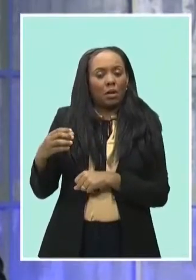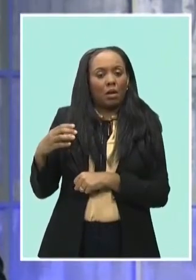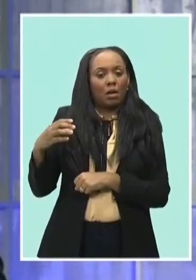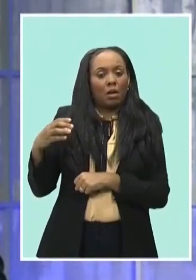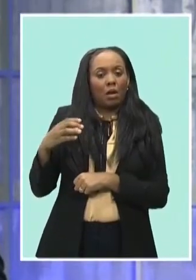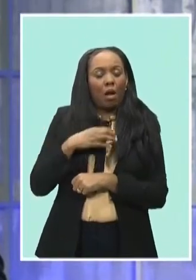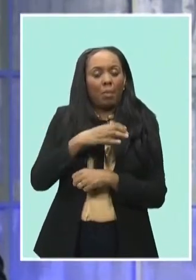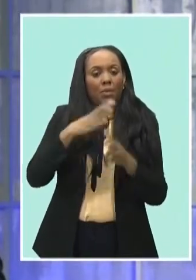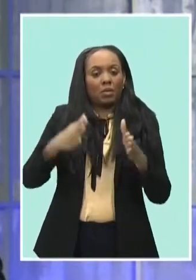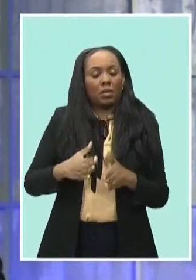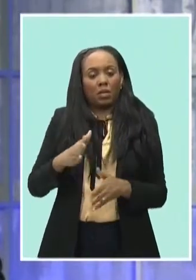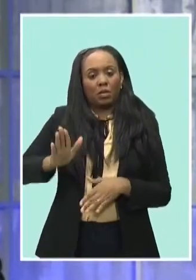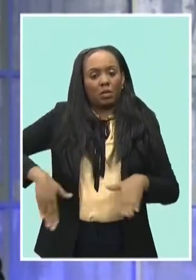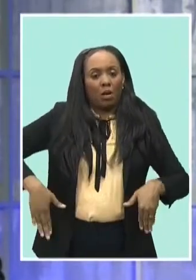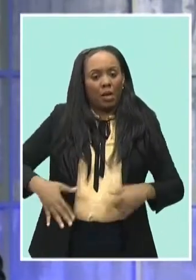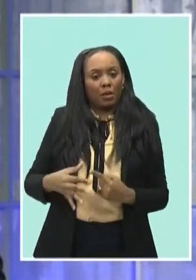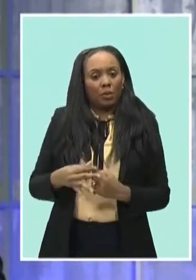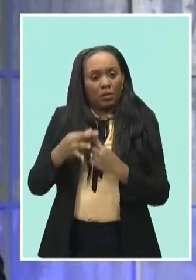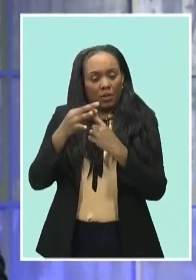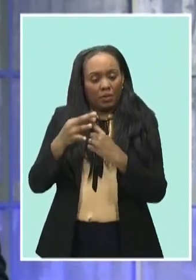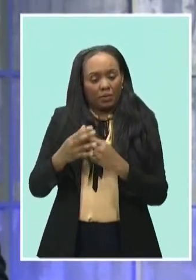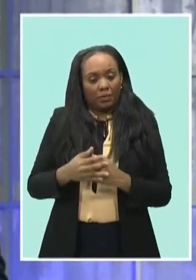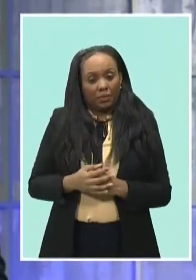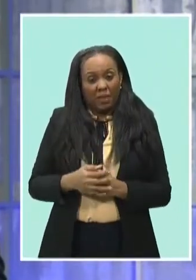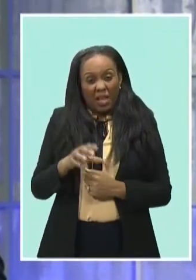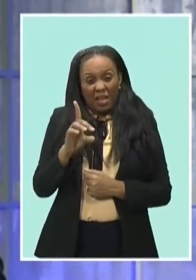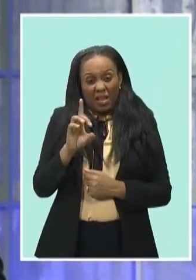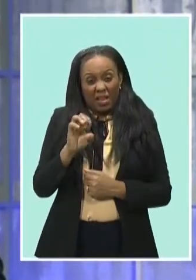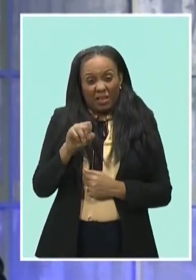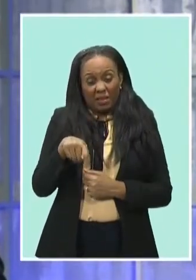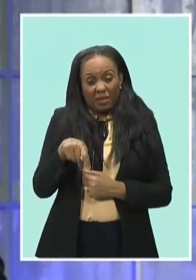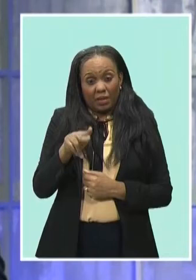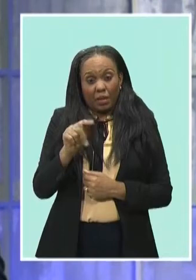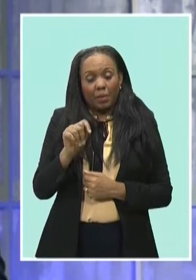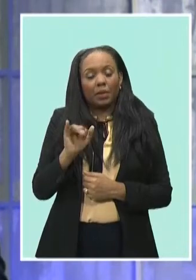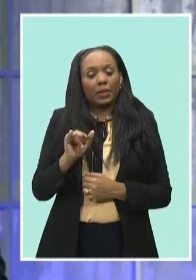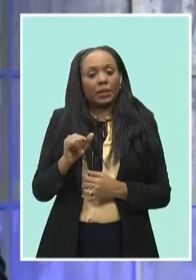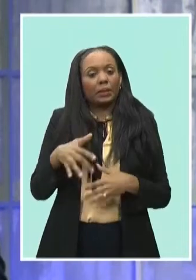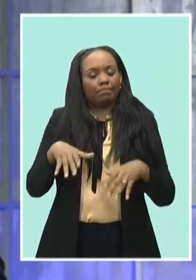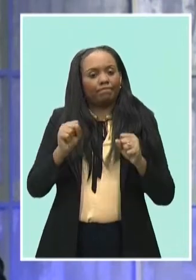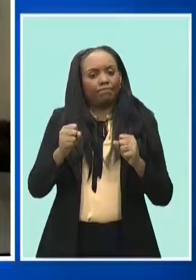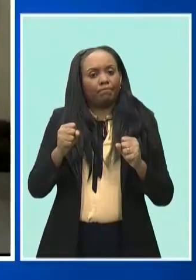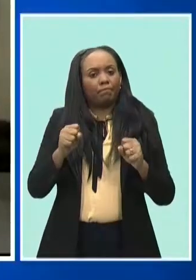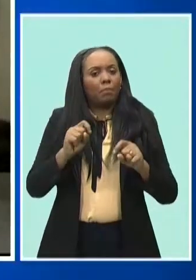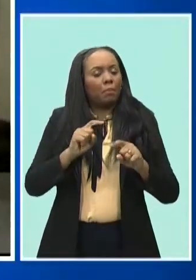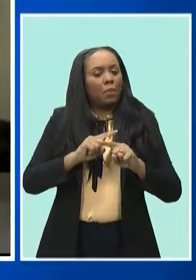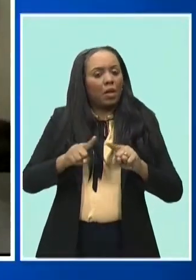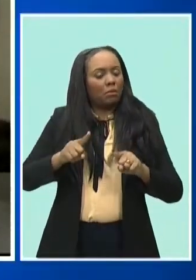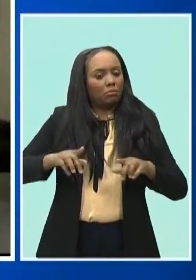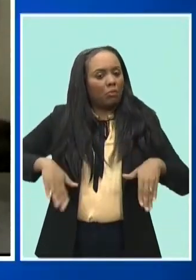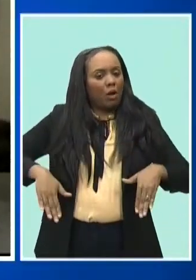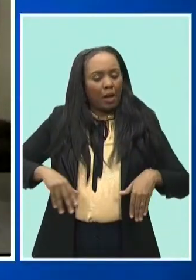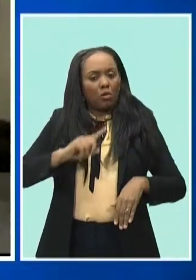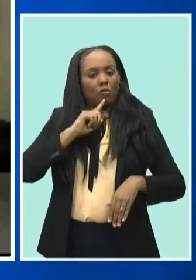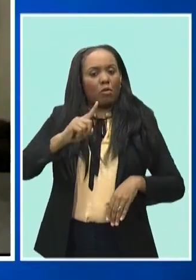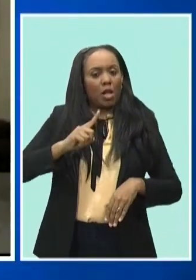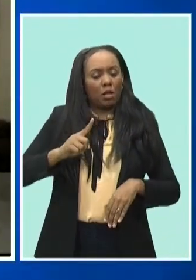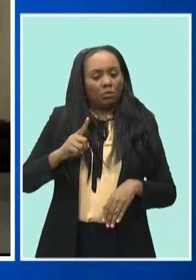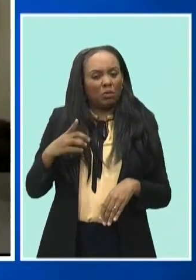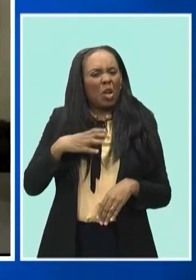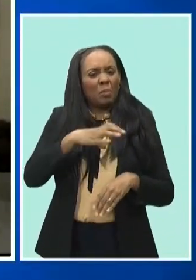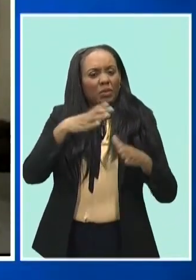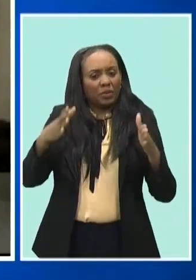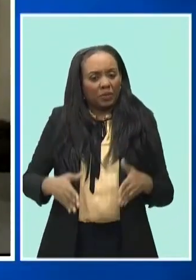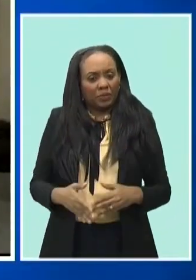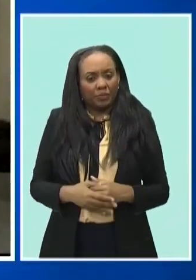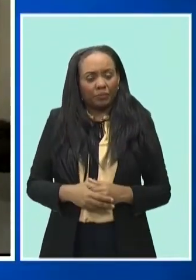Labor Commissioner has assumed the post until a commissioner can be appointed. Labour Minister Stevenson King wants to